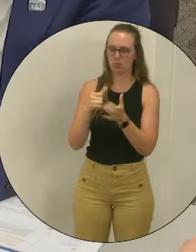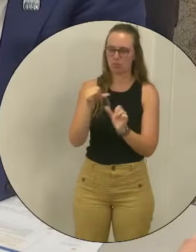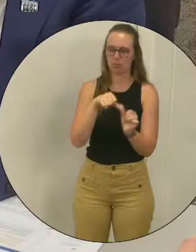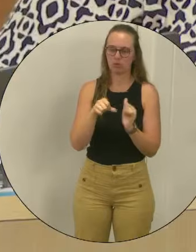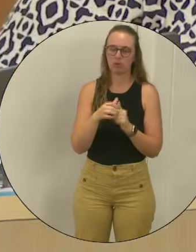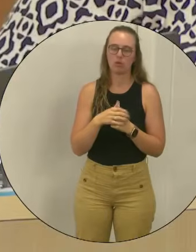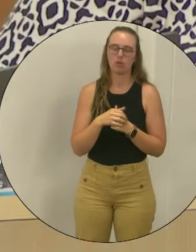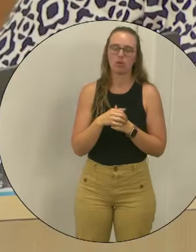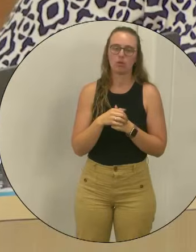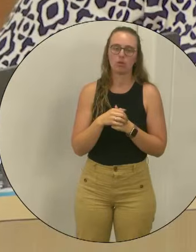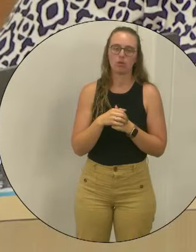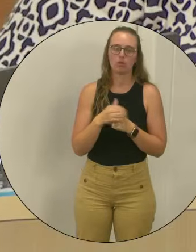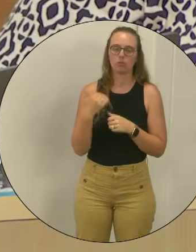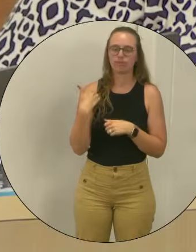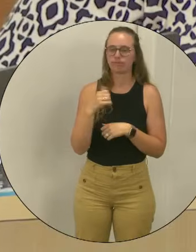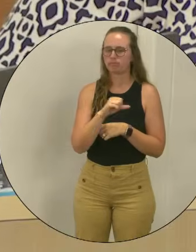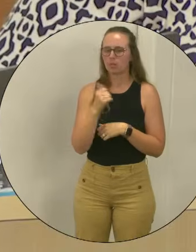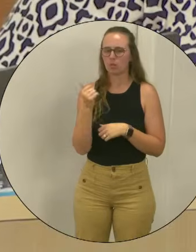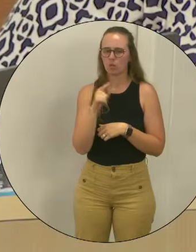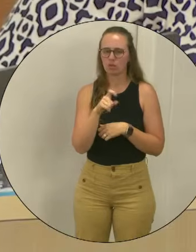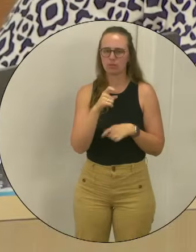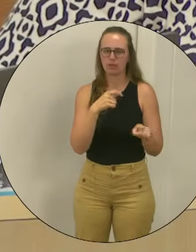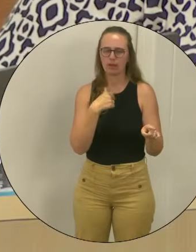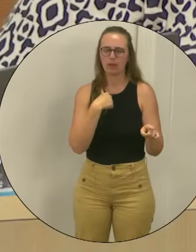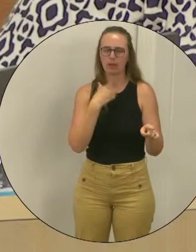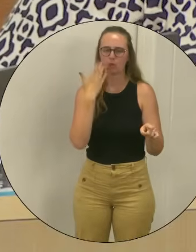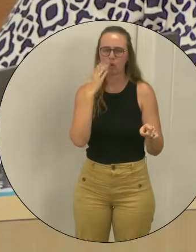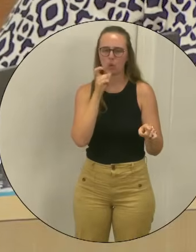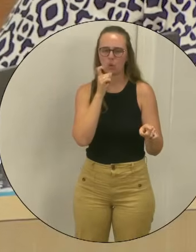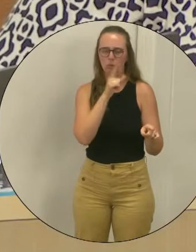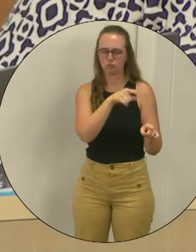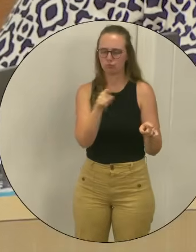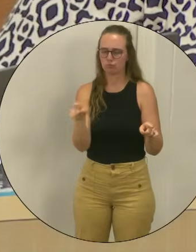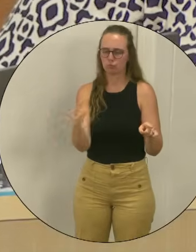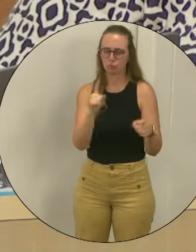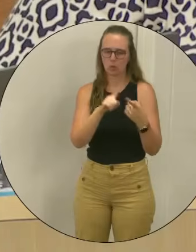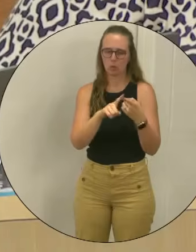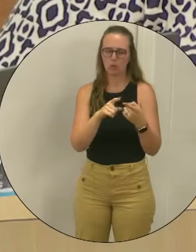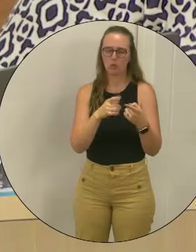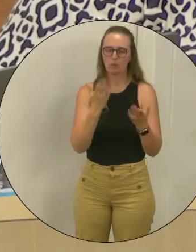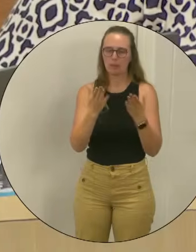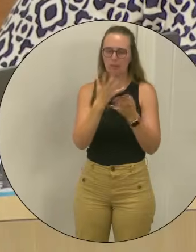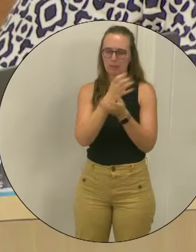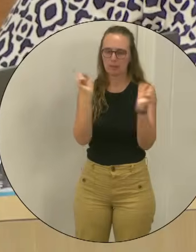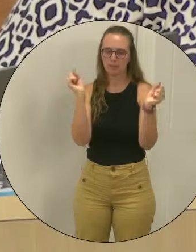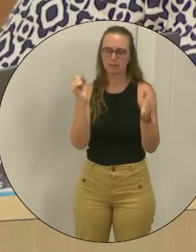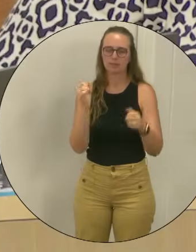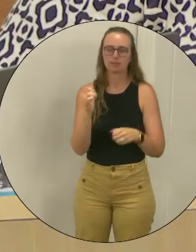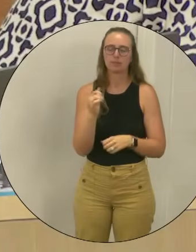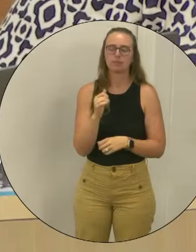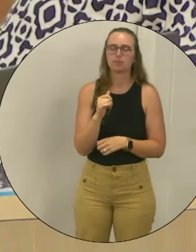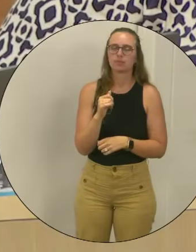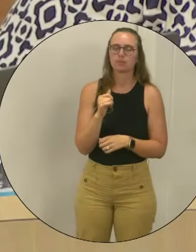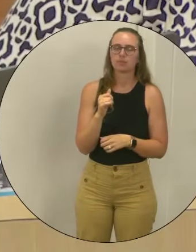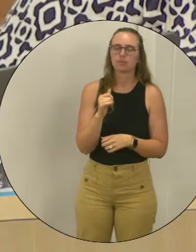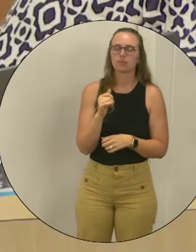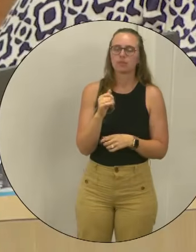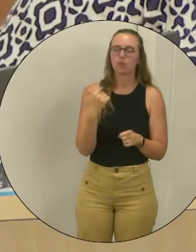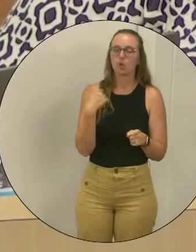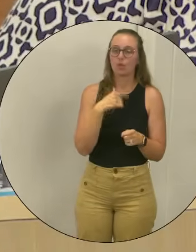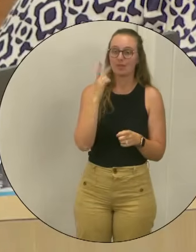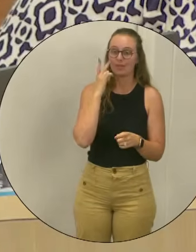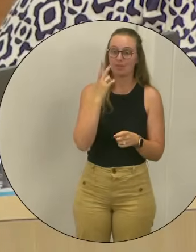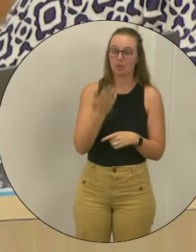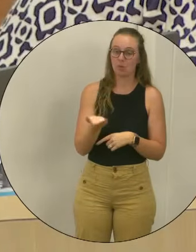I have a follow-up question. I do not know who it goes towards. I think it might be our president. So we have seen